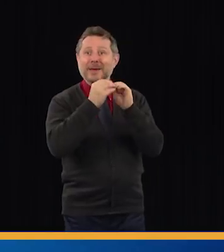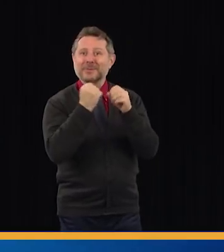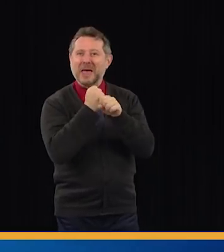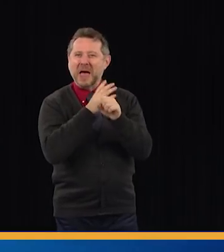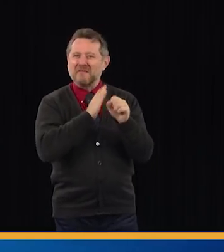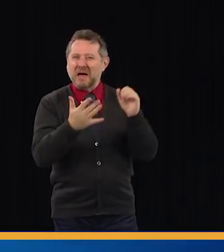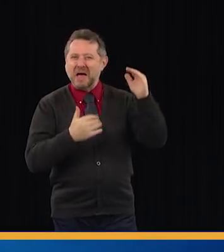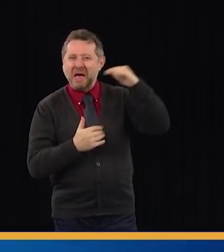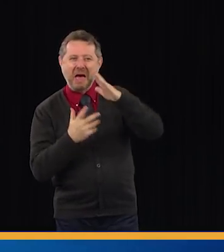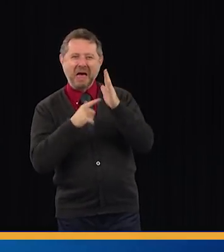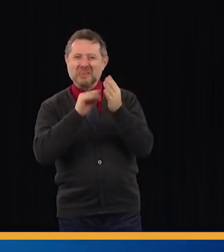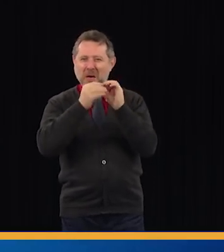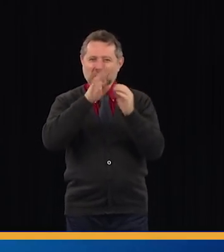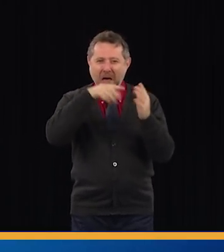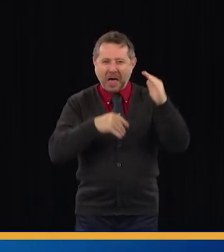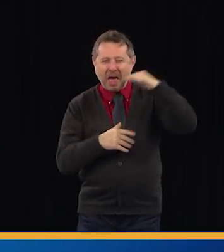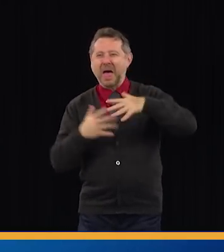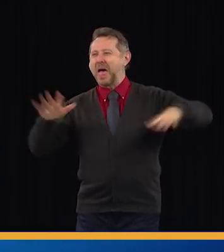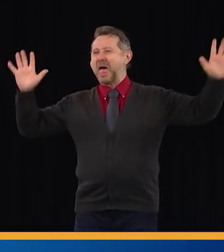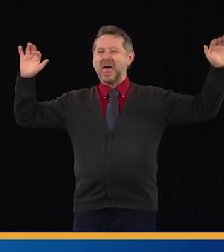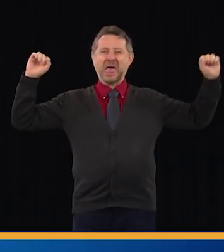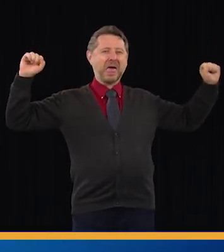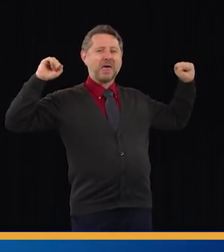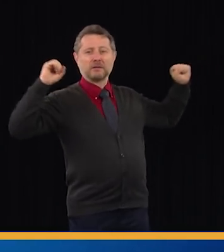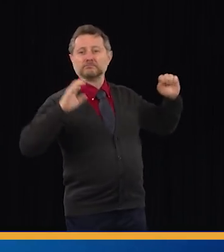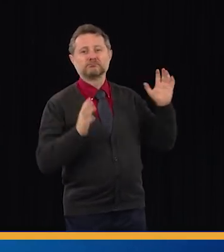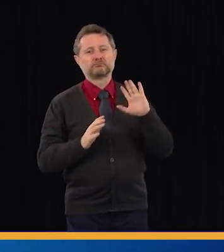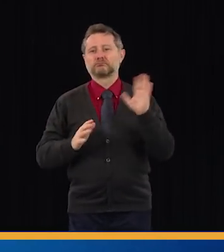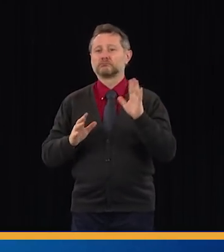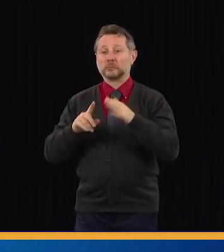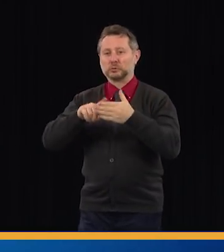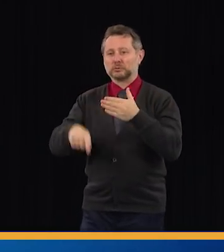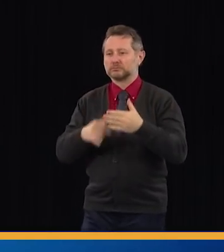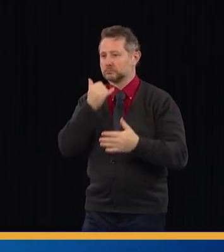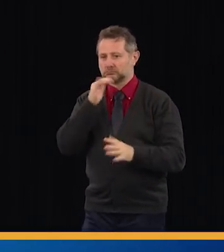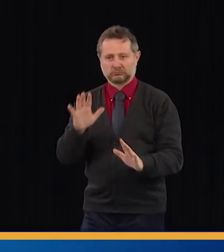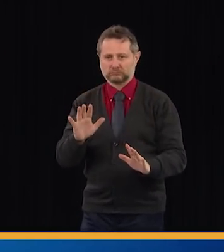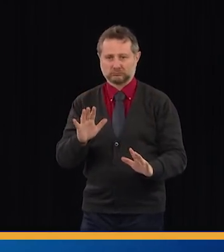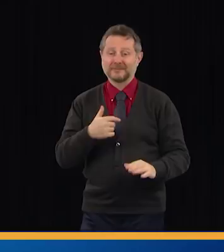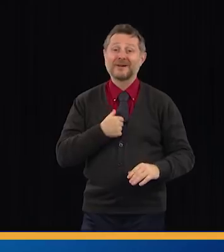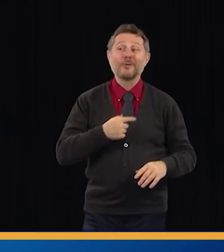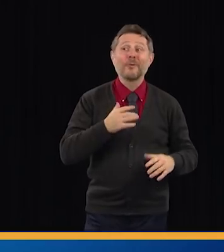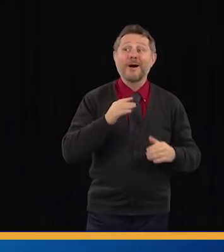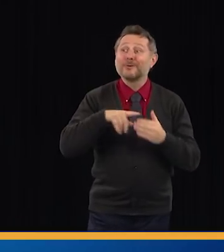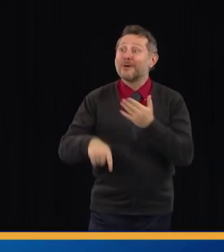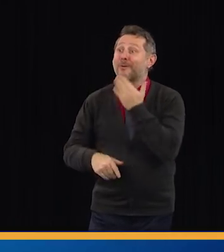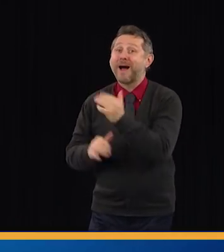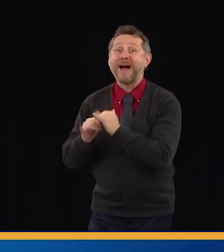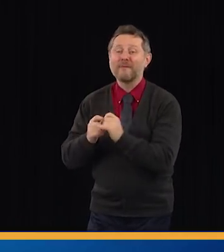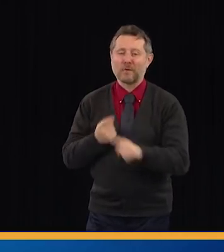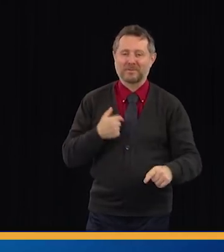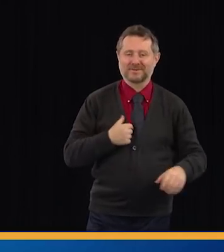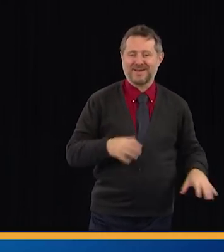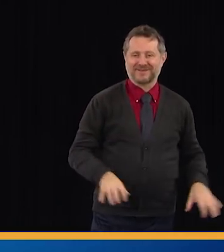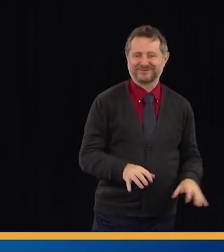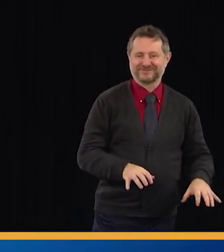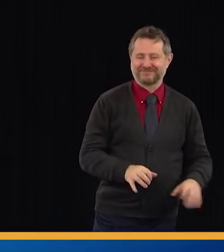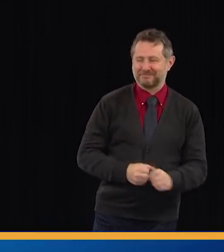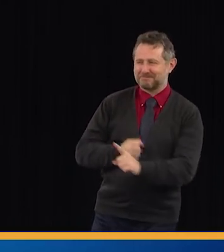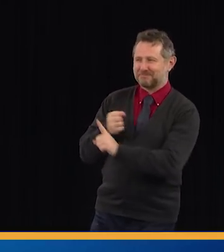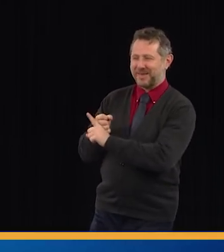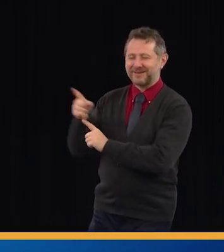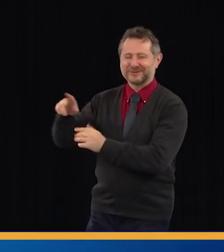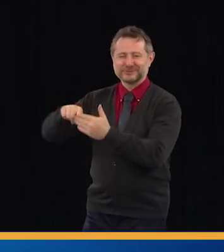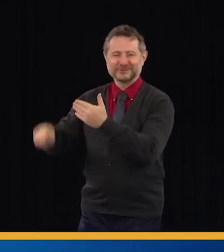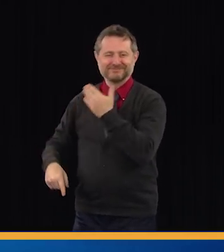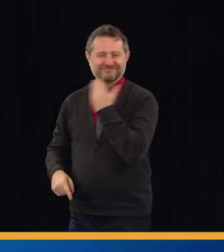charts. That is a pure product of our actions and behavior. If we behave differently, you will